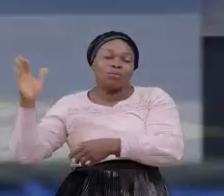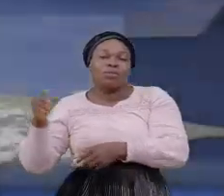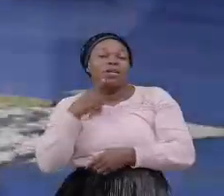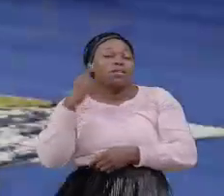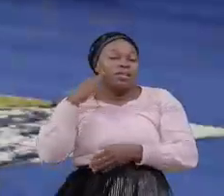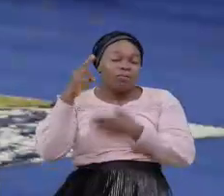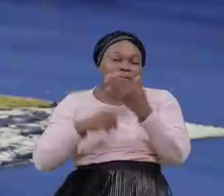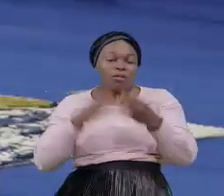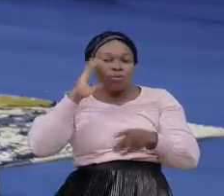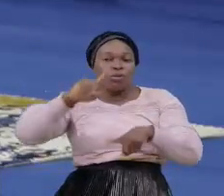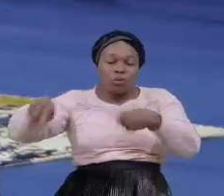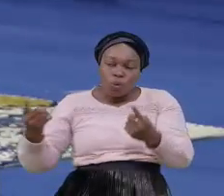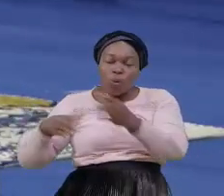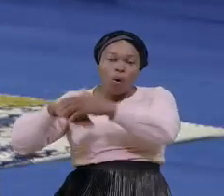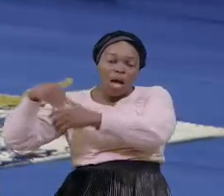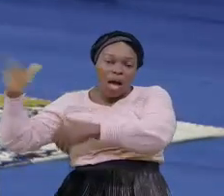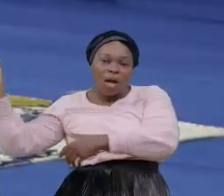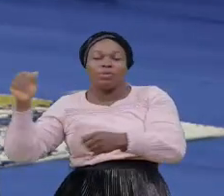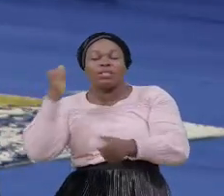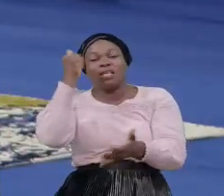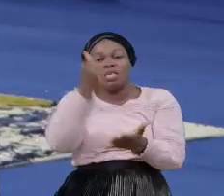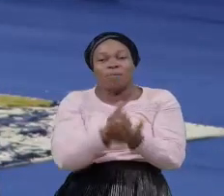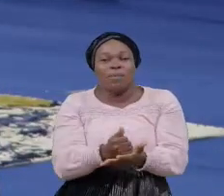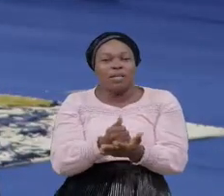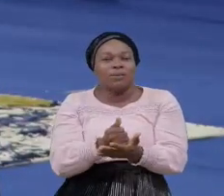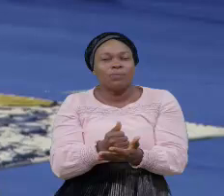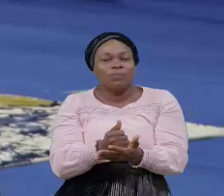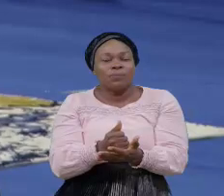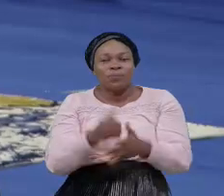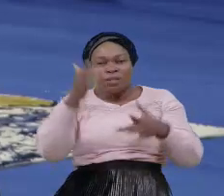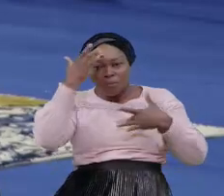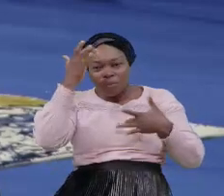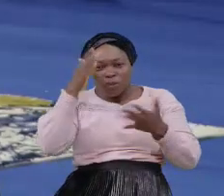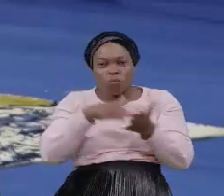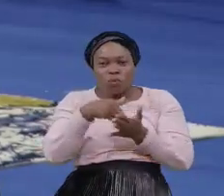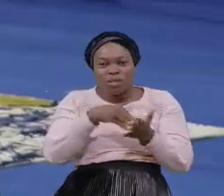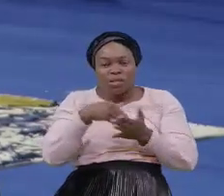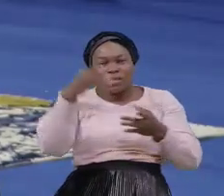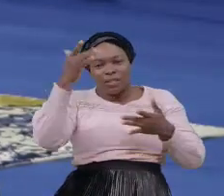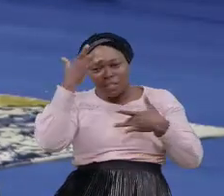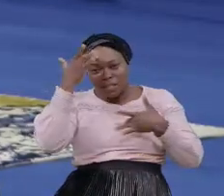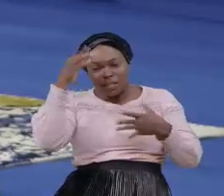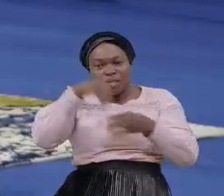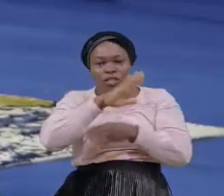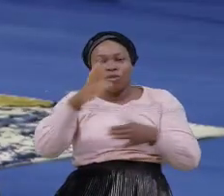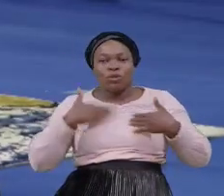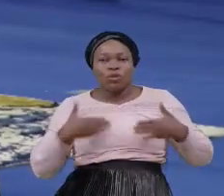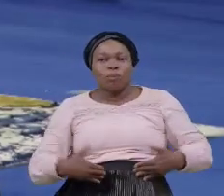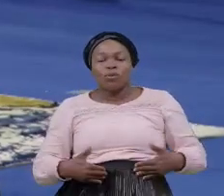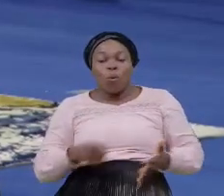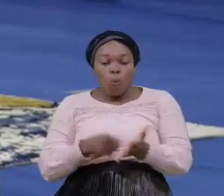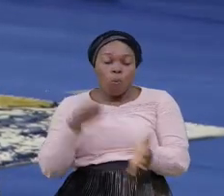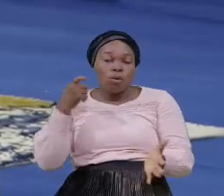it will go out. Infirmity, weakness, disease in your body. Once they hear